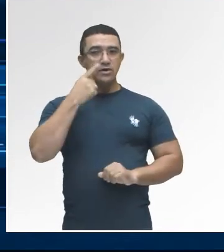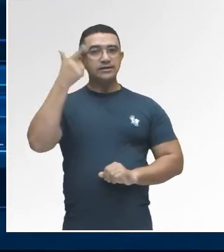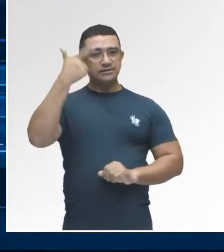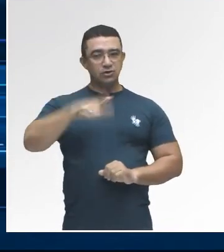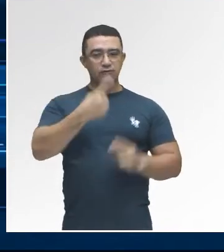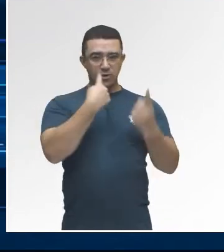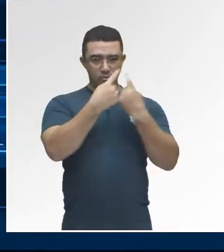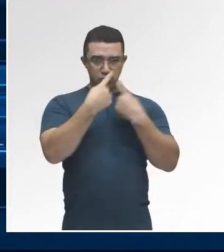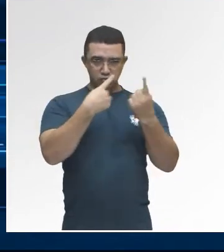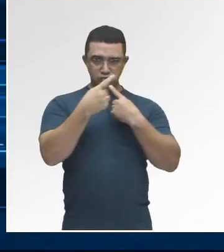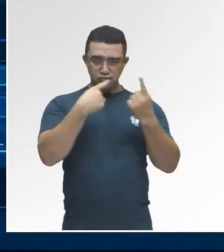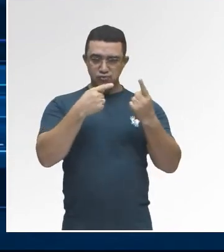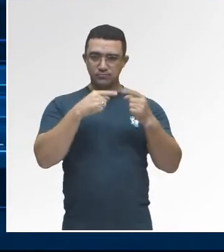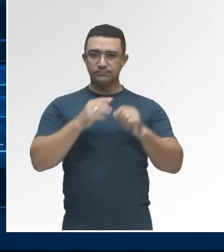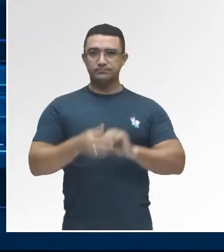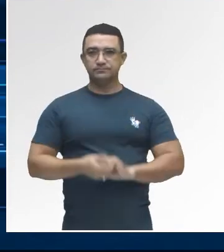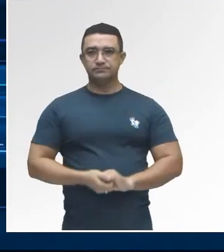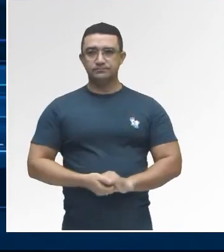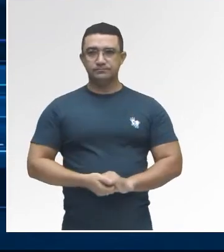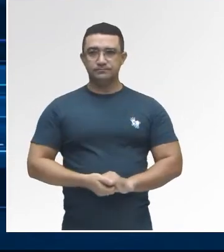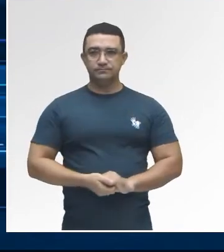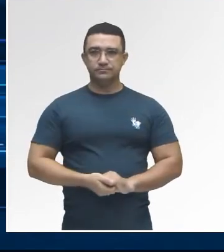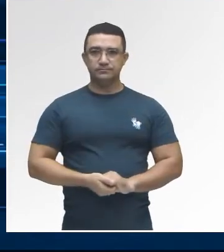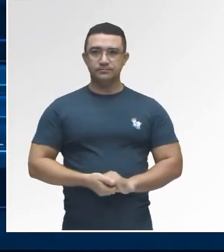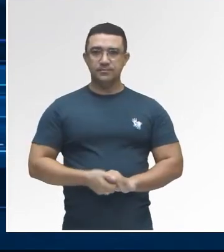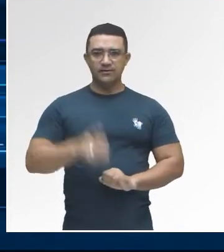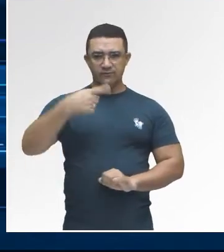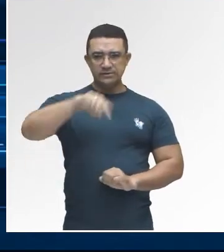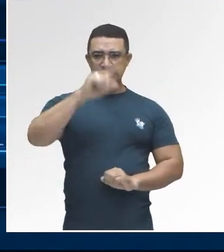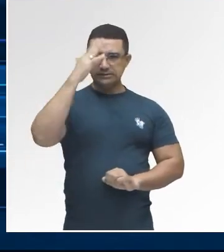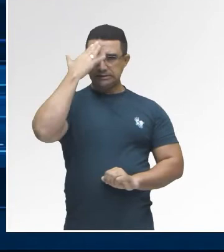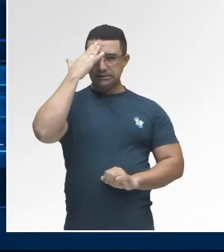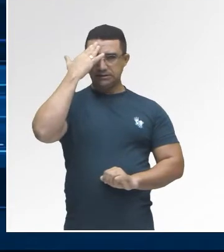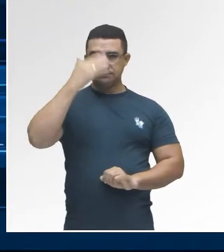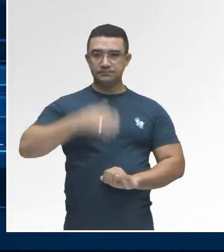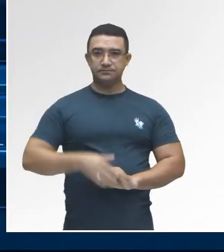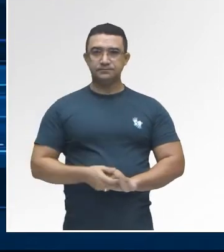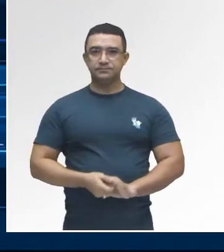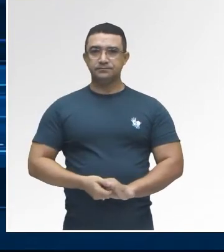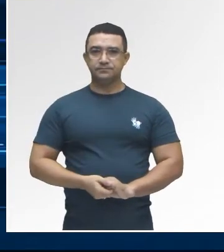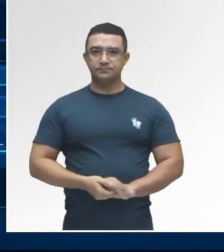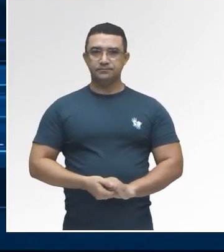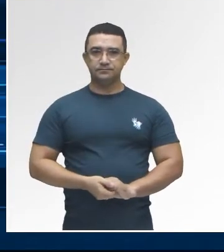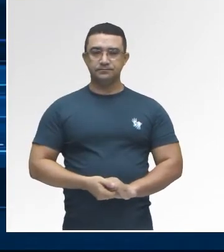mais uma vez, tá? Como a gente sempre faz, para vocês entenderem certinho. Vamos lá.